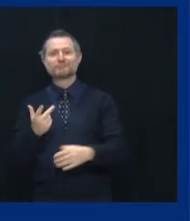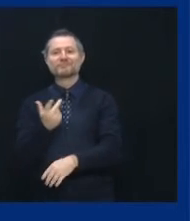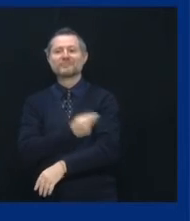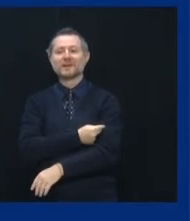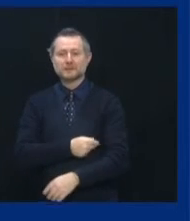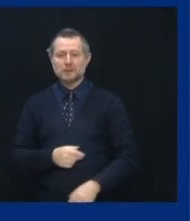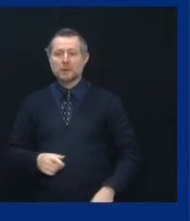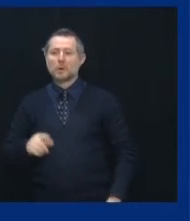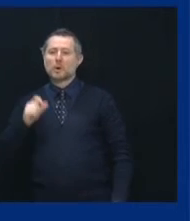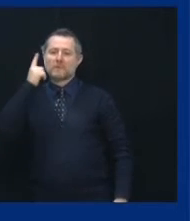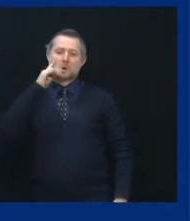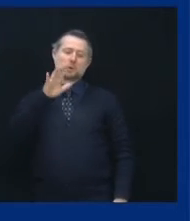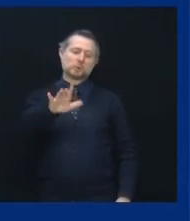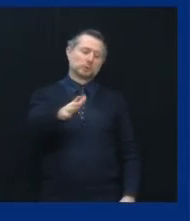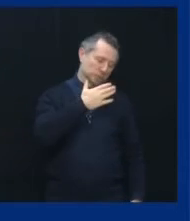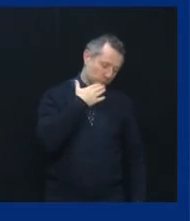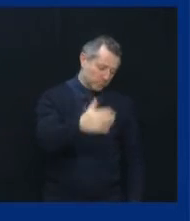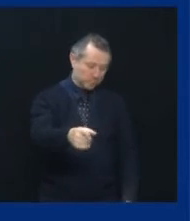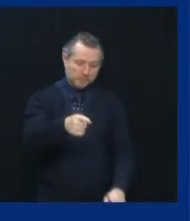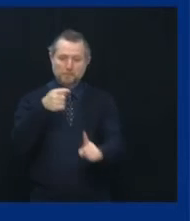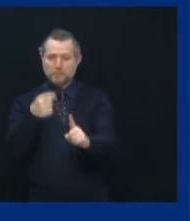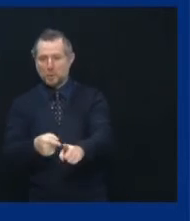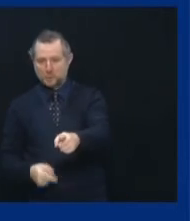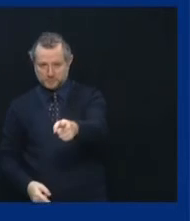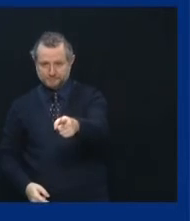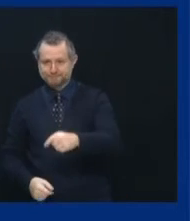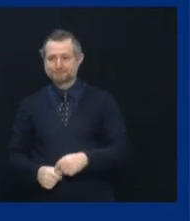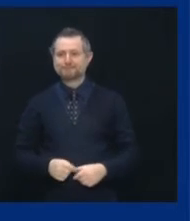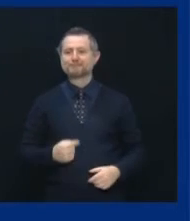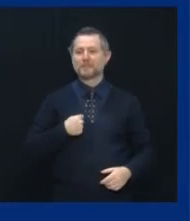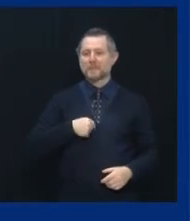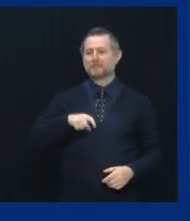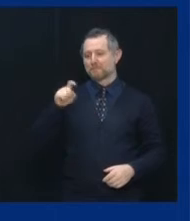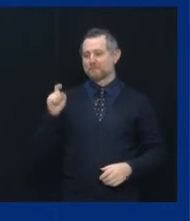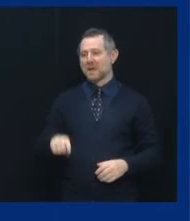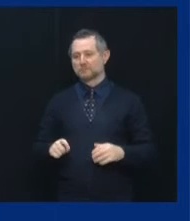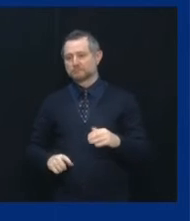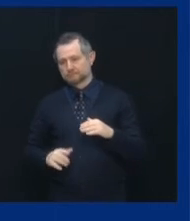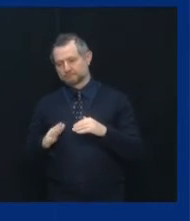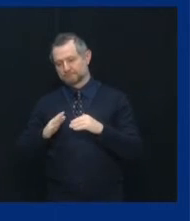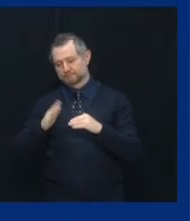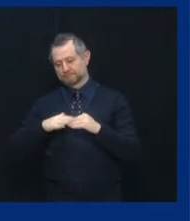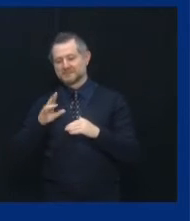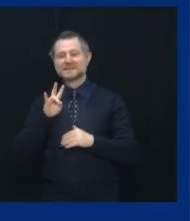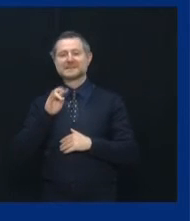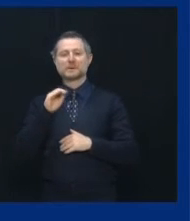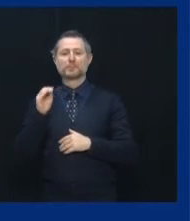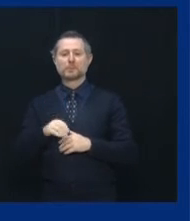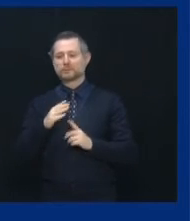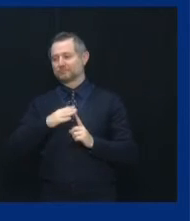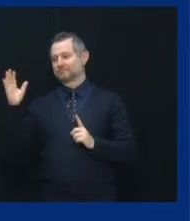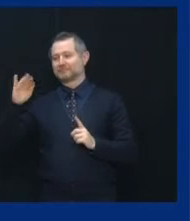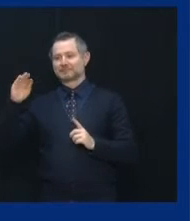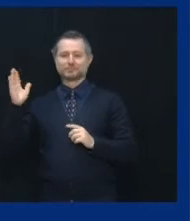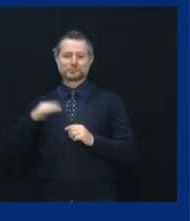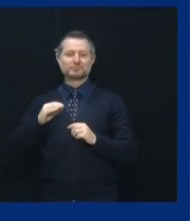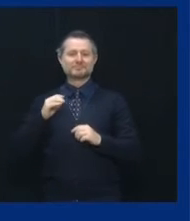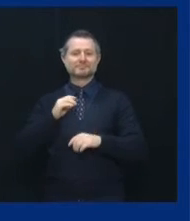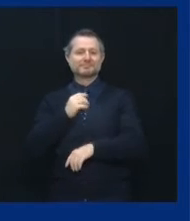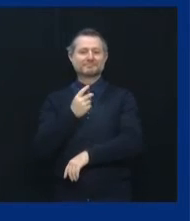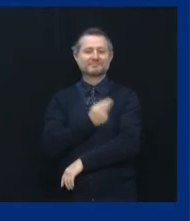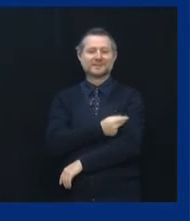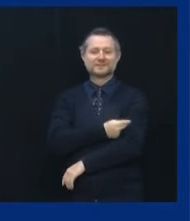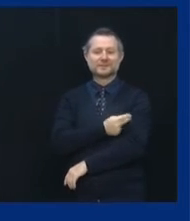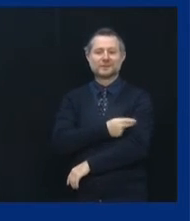that's a very good point. Look, we have to get to 70 to 90% to hit critical immunity, right?